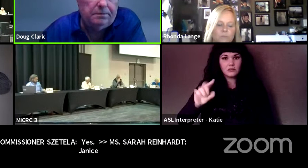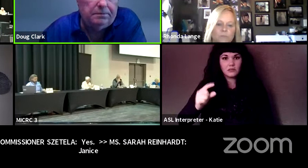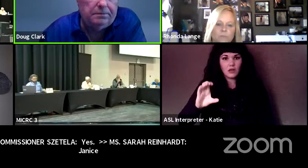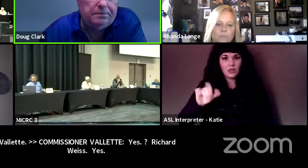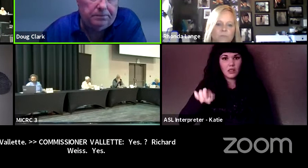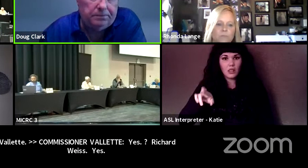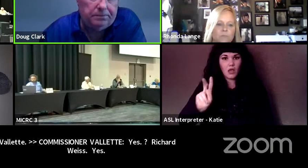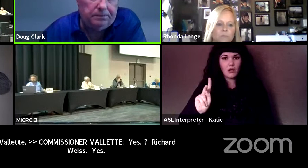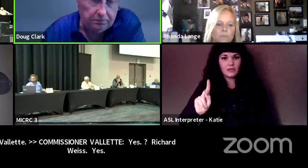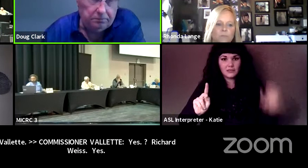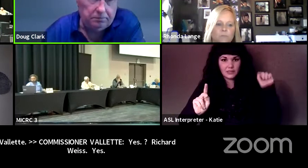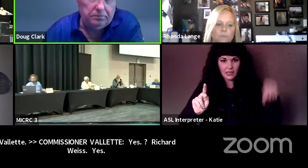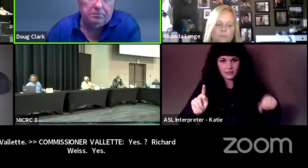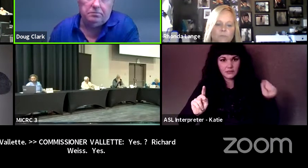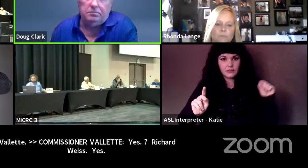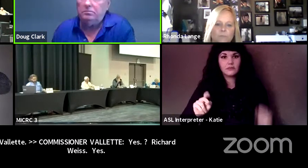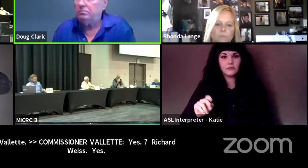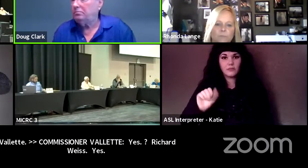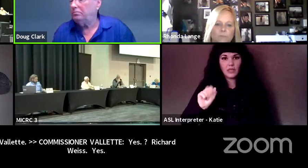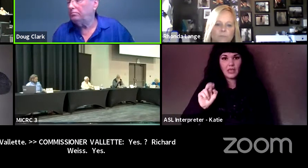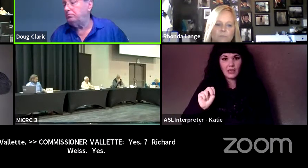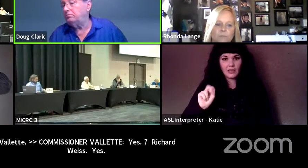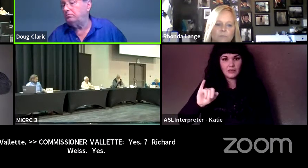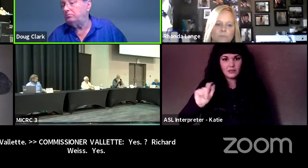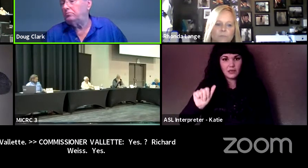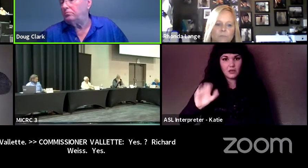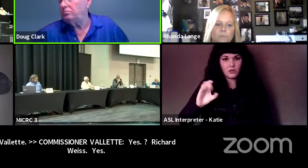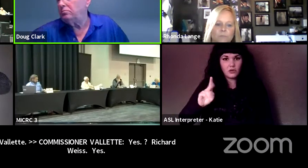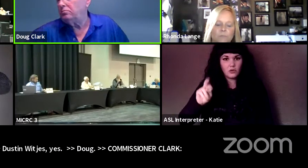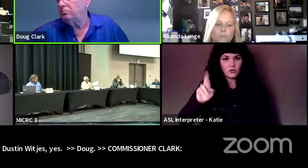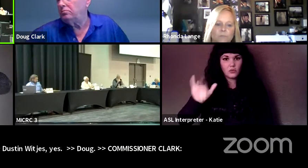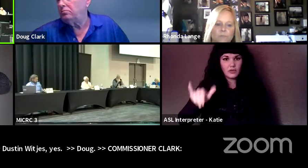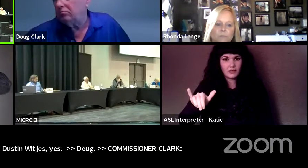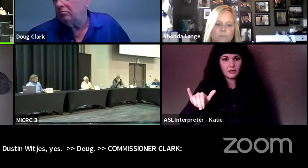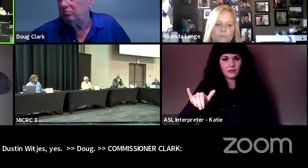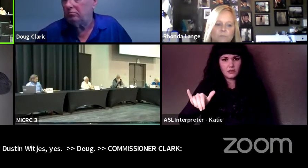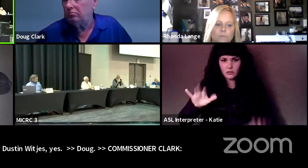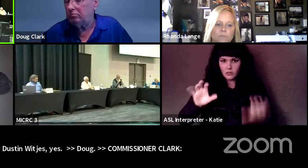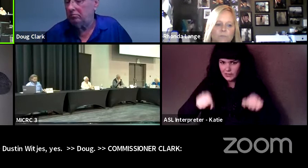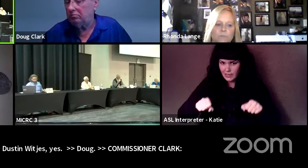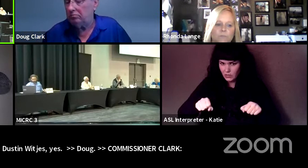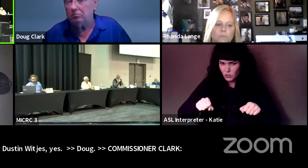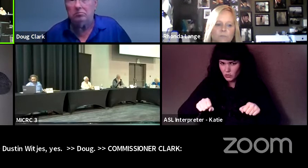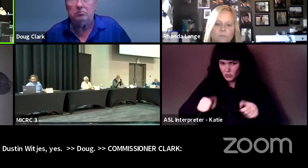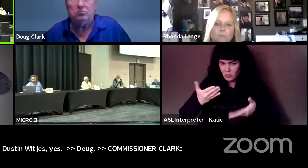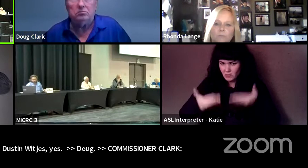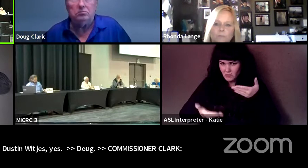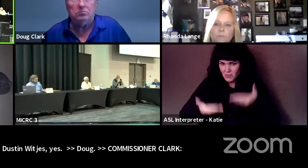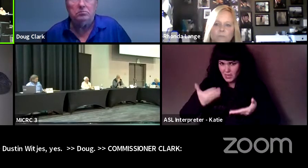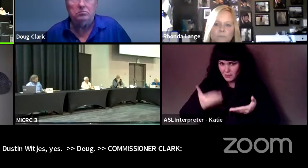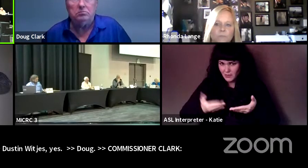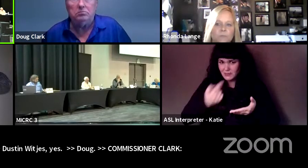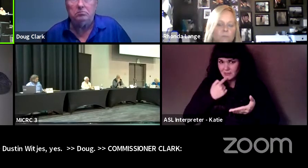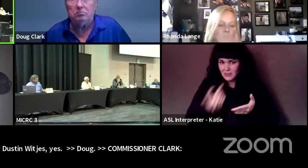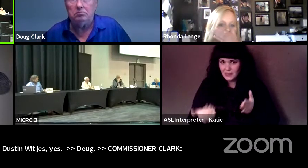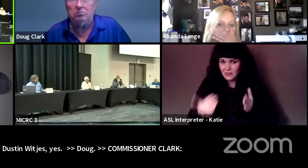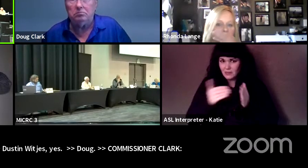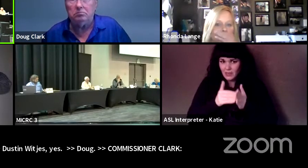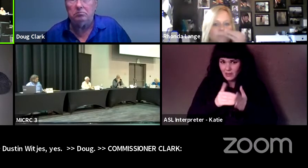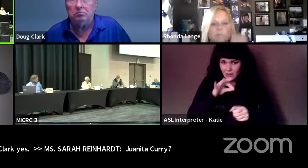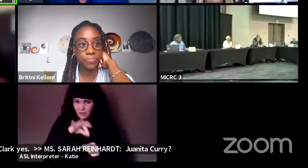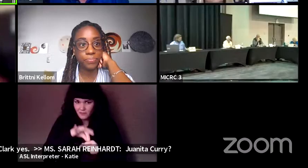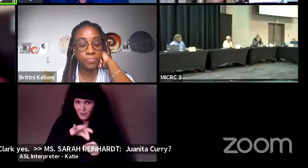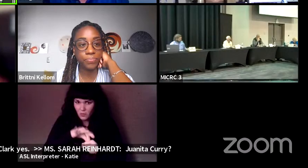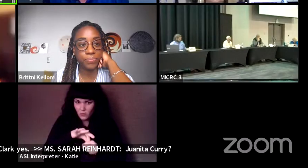Yes. Juanita Curry. Can you possibly repeat what we're voting for